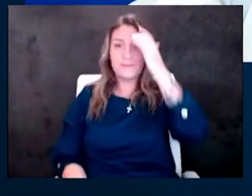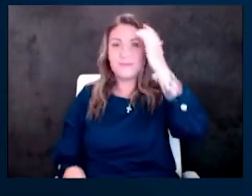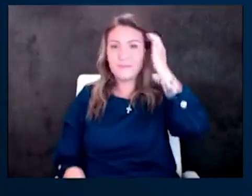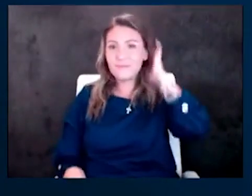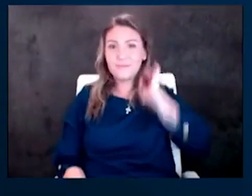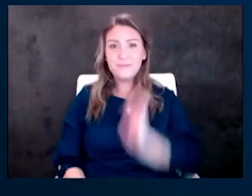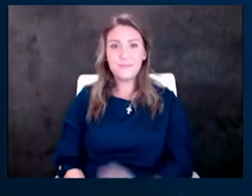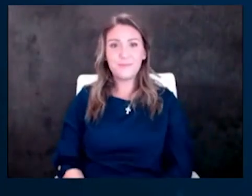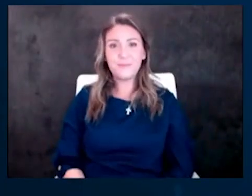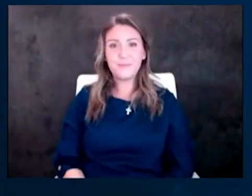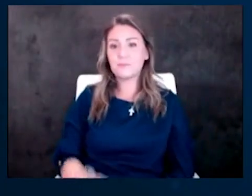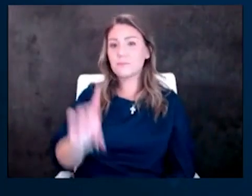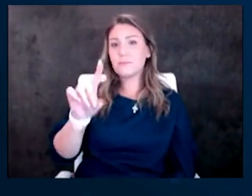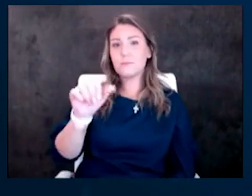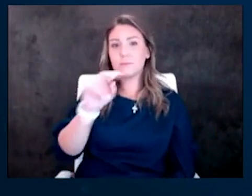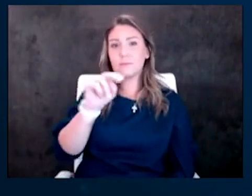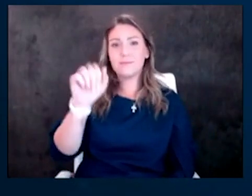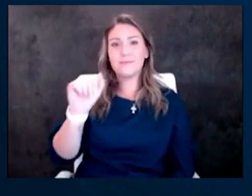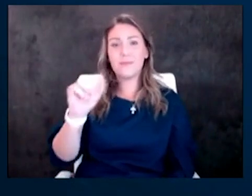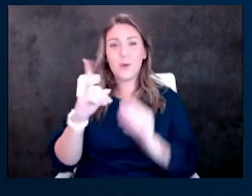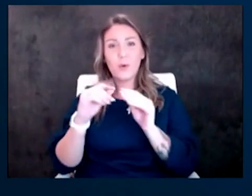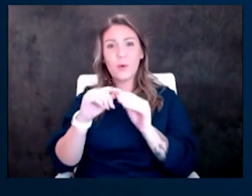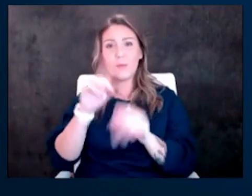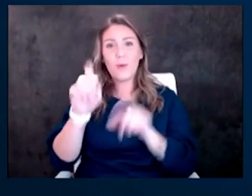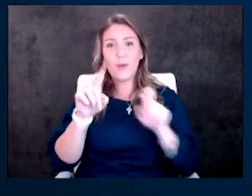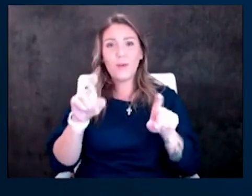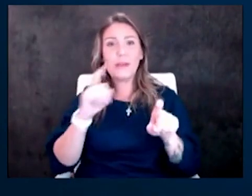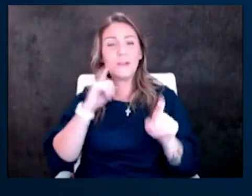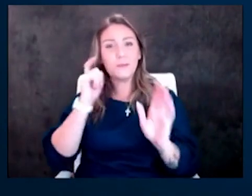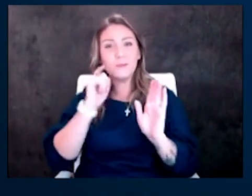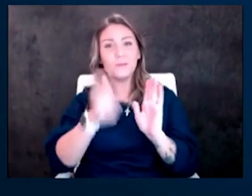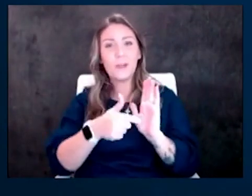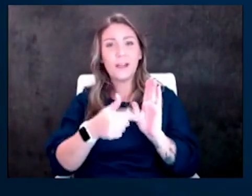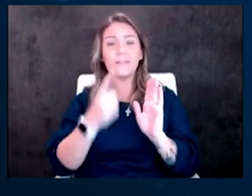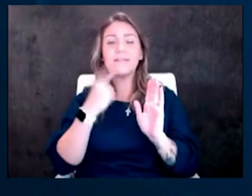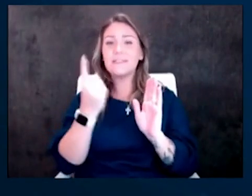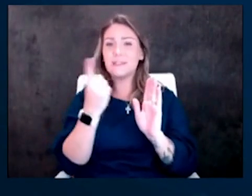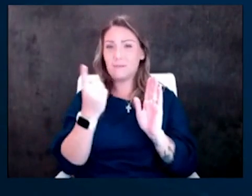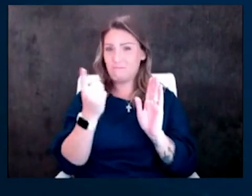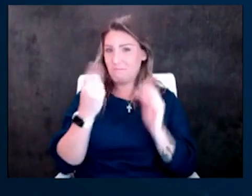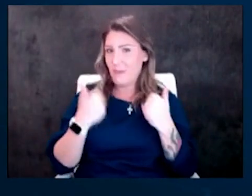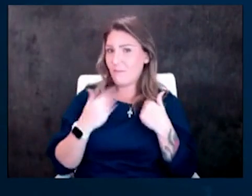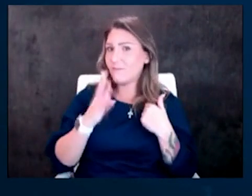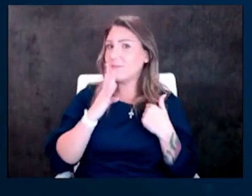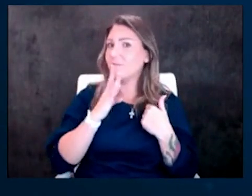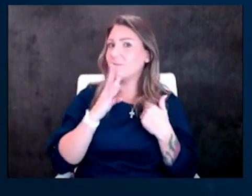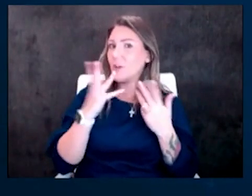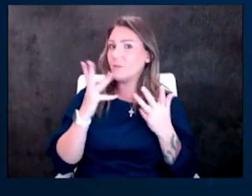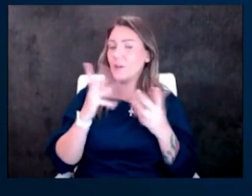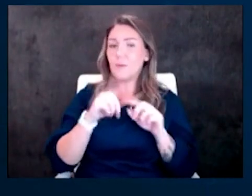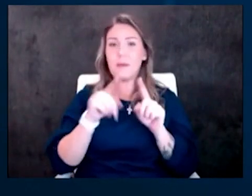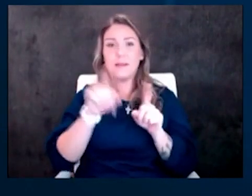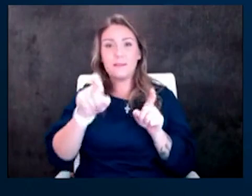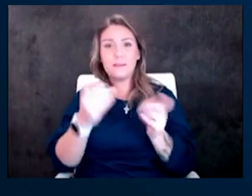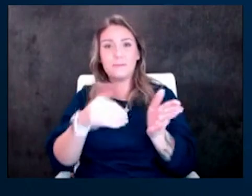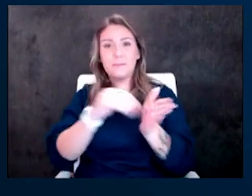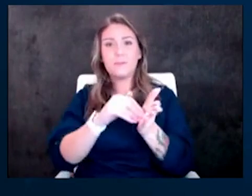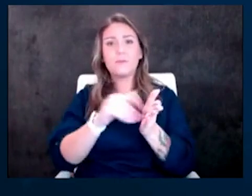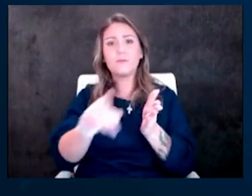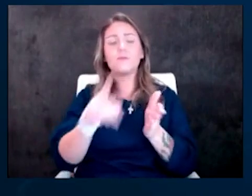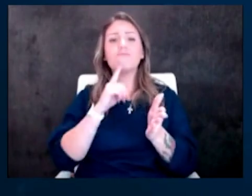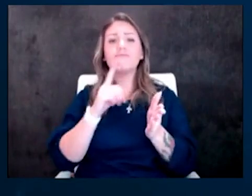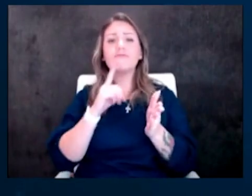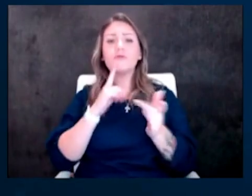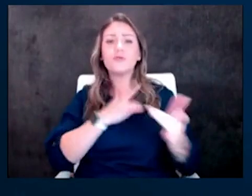Donna has one more question, and she recognizes that this is something we have talked about before, but it needs to be repeated. Are you concerned about the rapid rise in